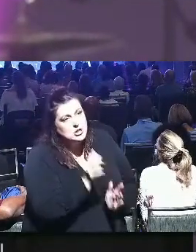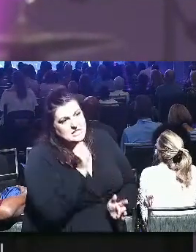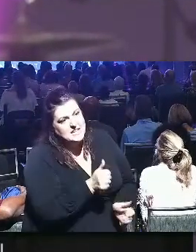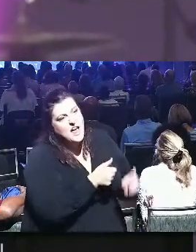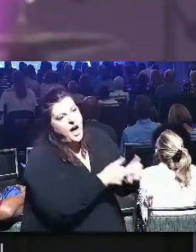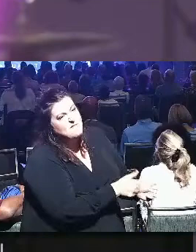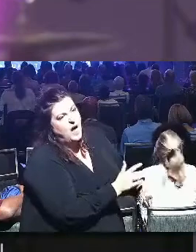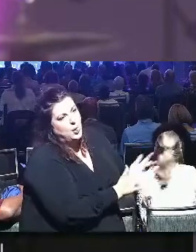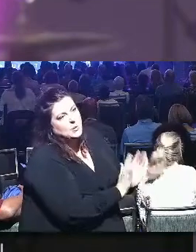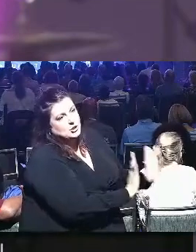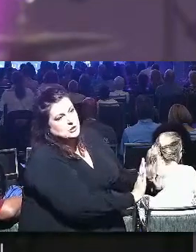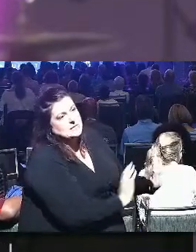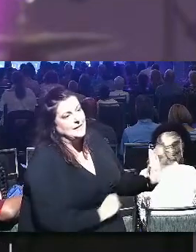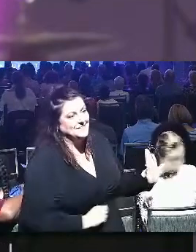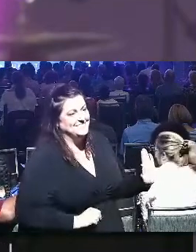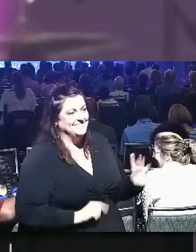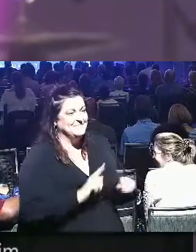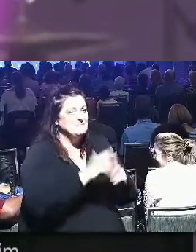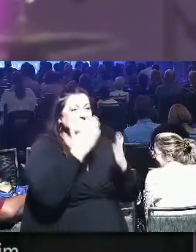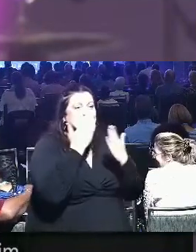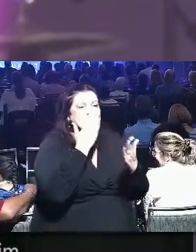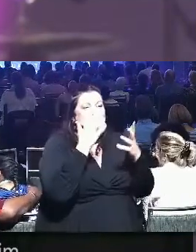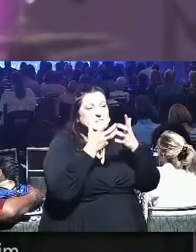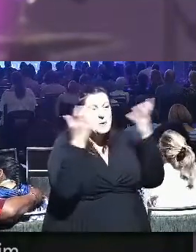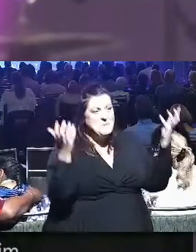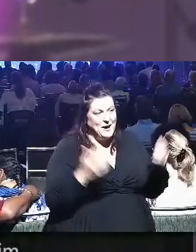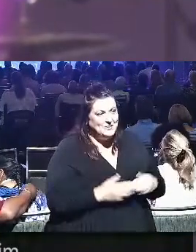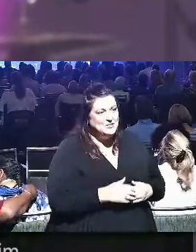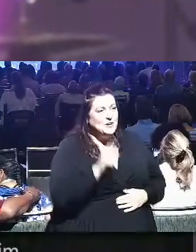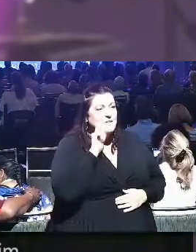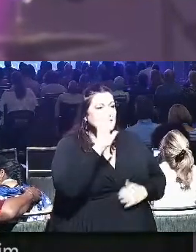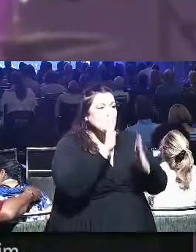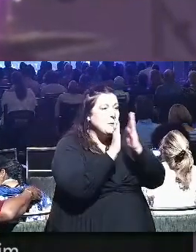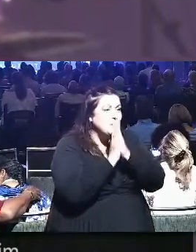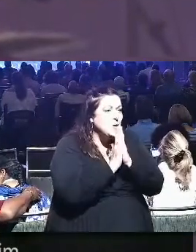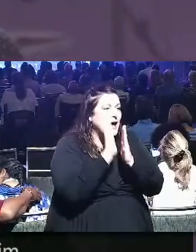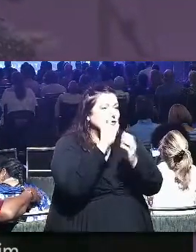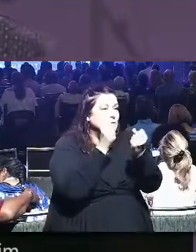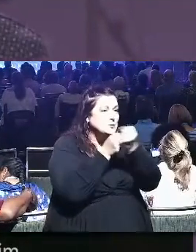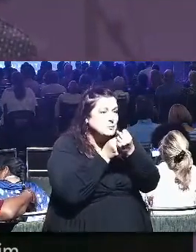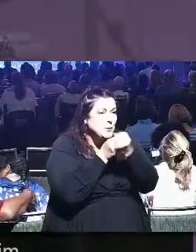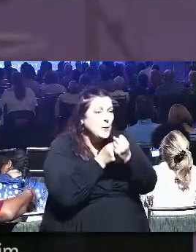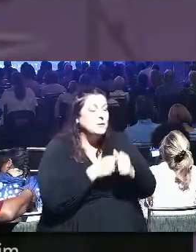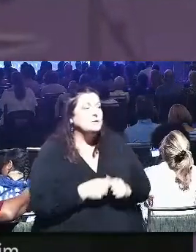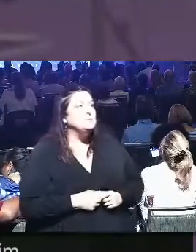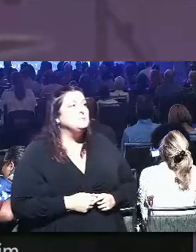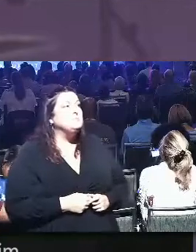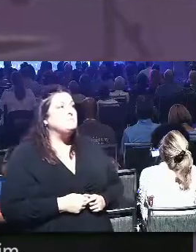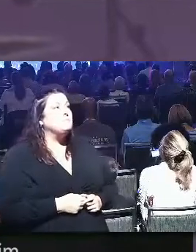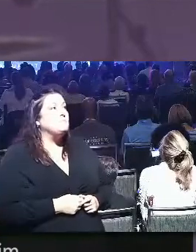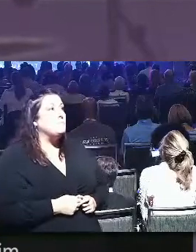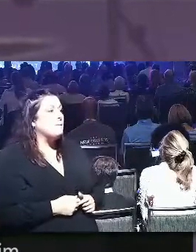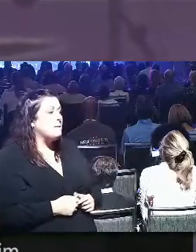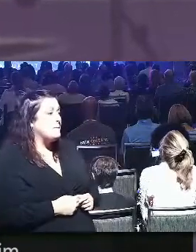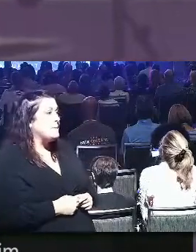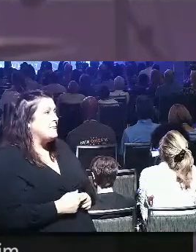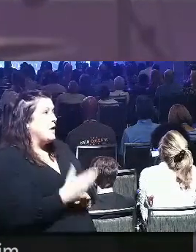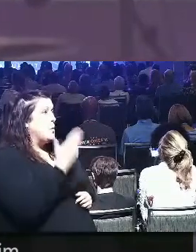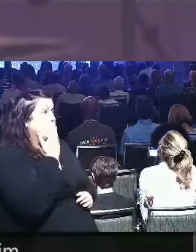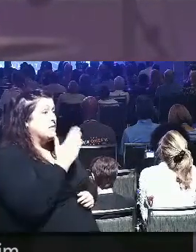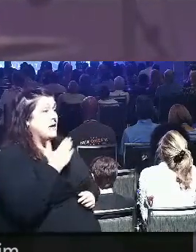him. But I thank you guys so much for your prayers and support. I want to thank my